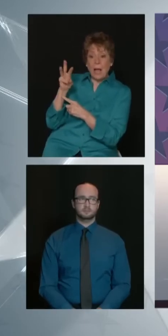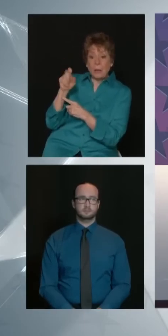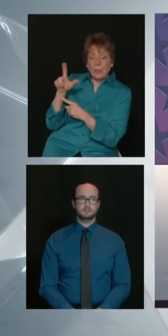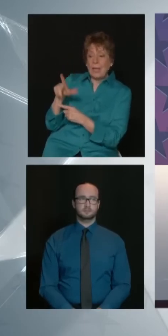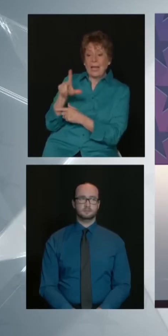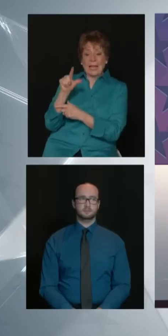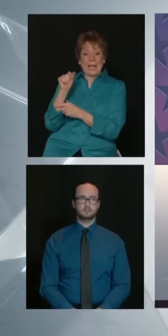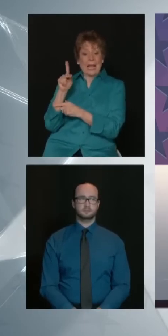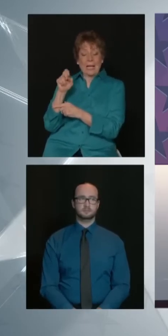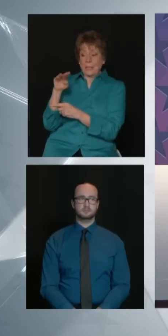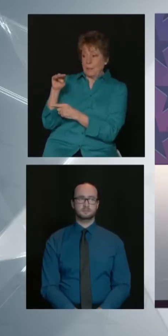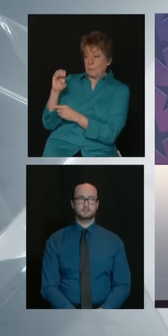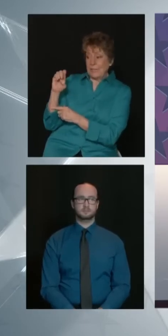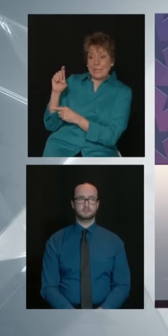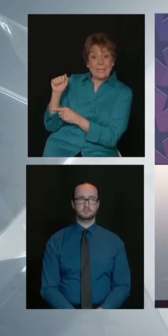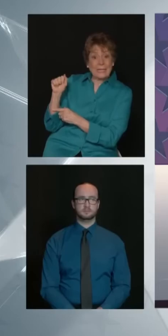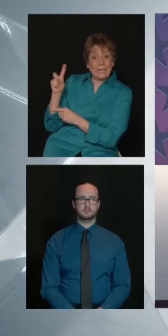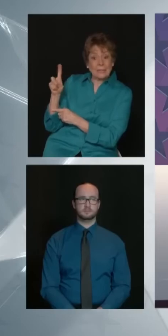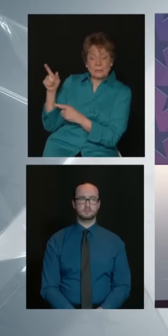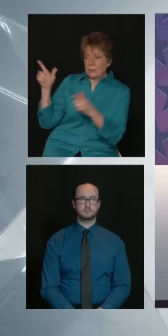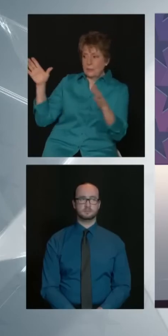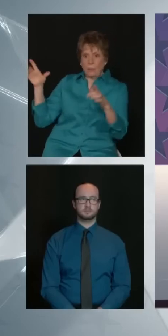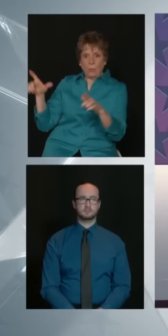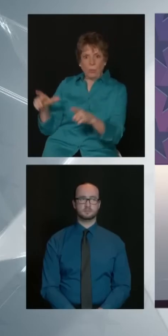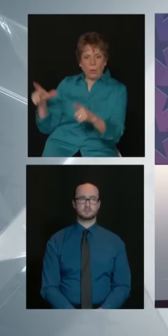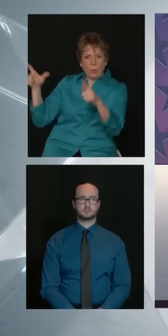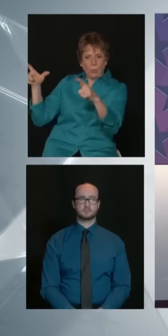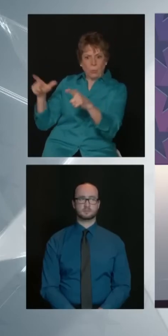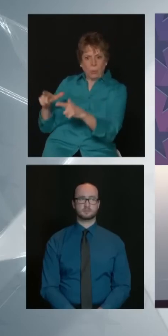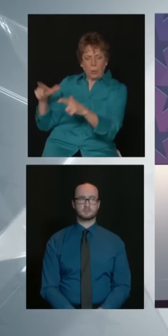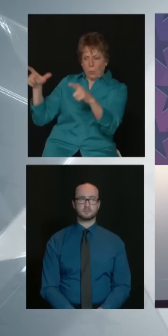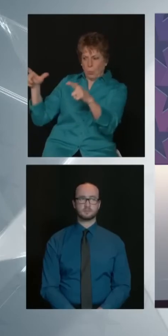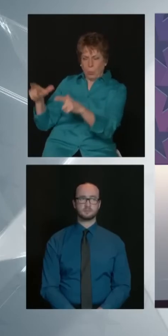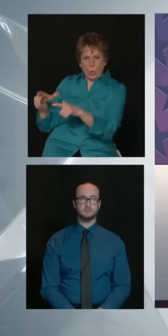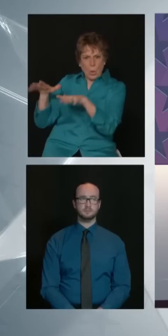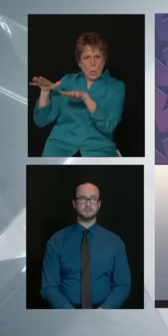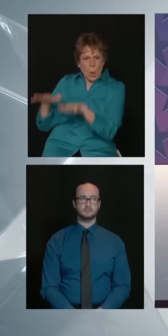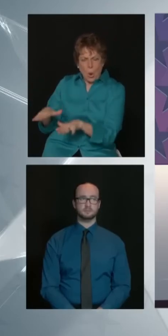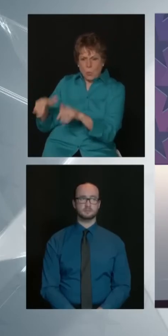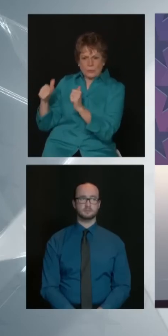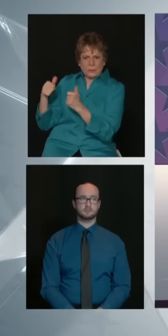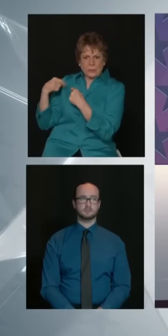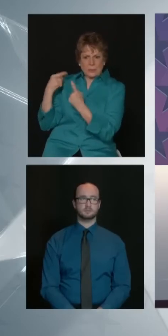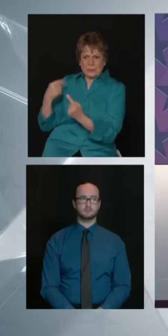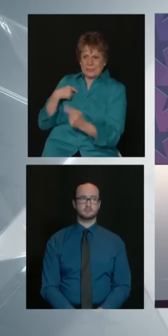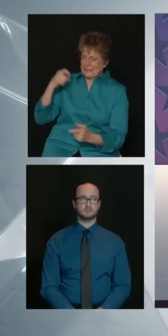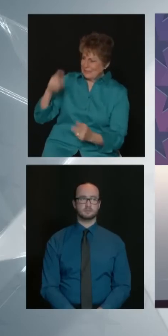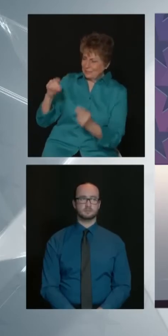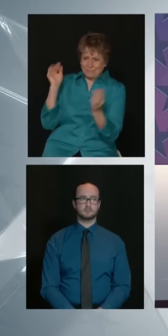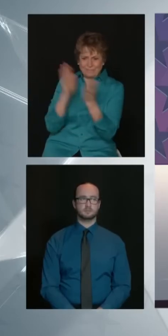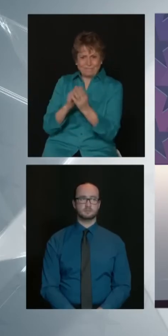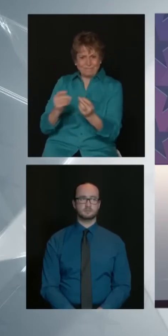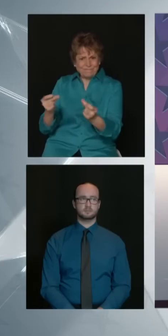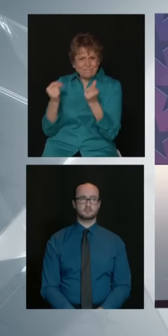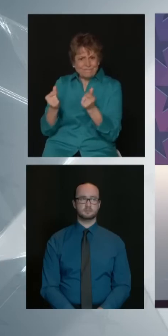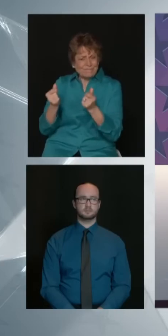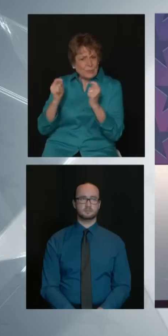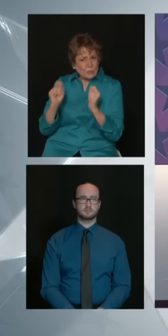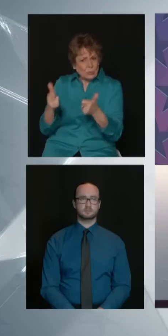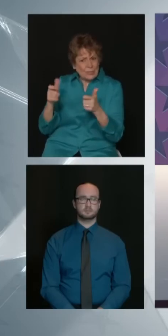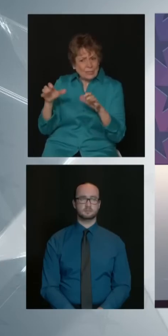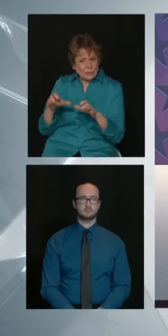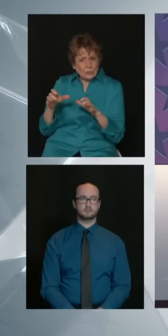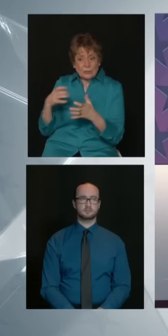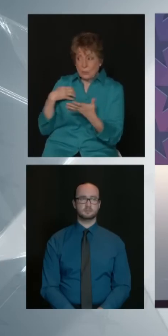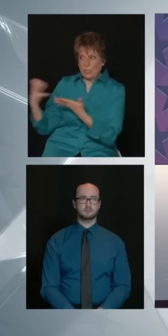levels. And we've got to take some immediate steps. I got money from Washington to help